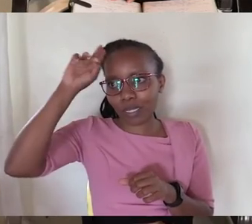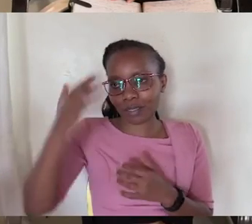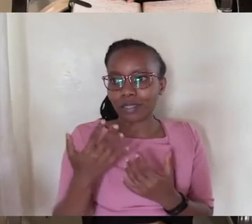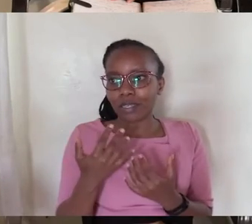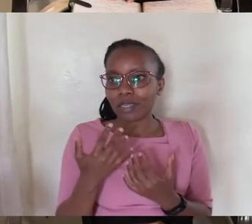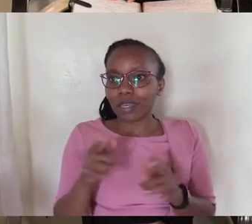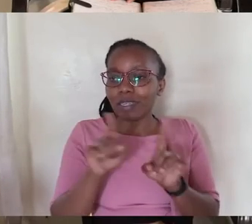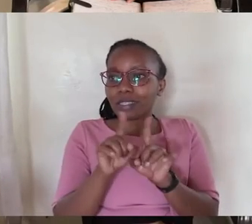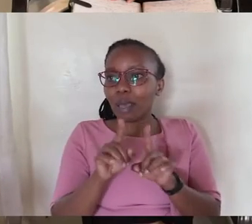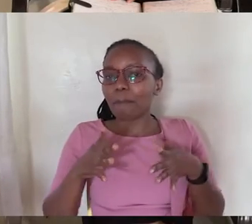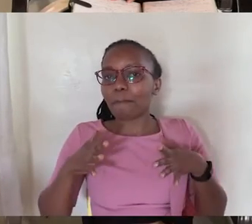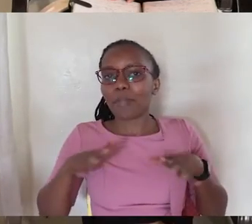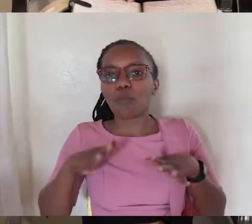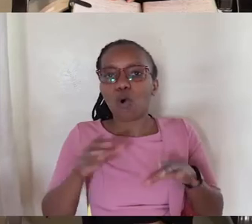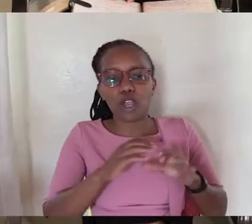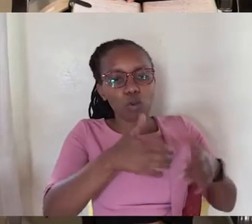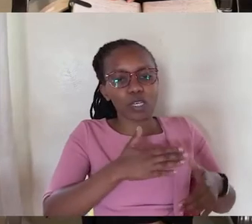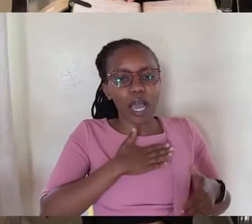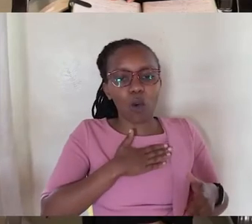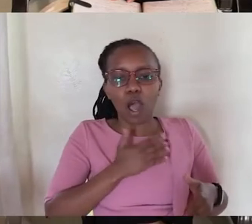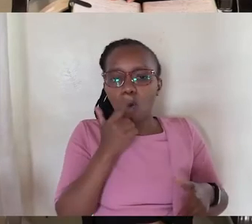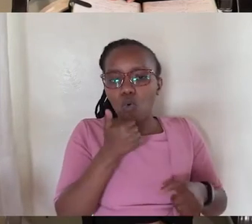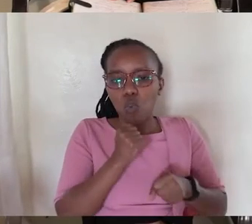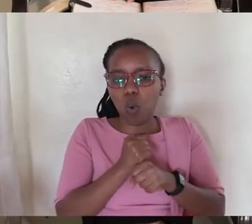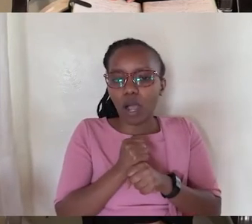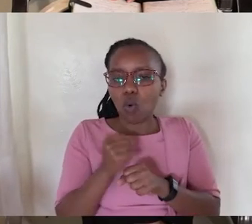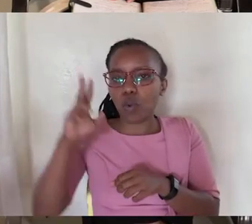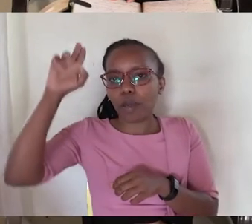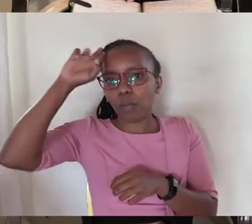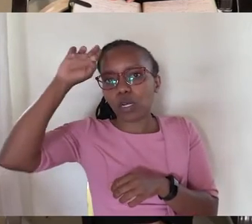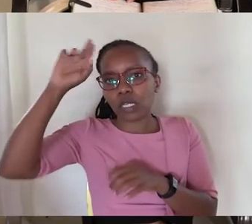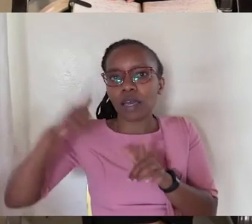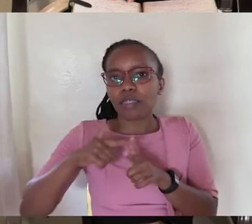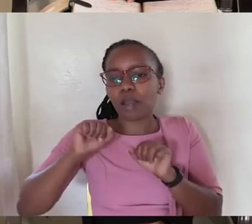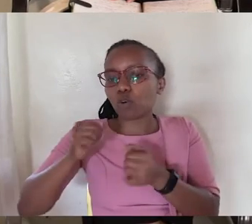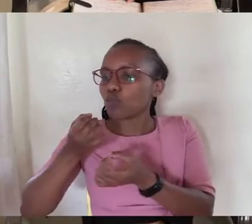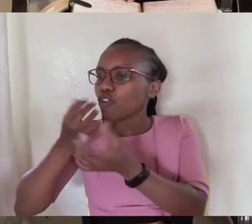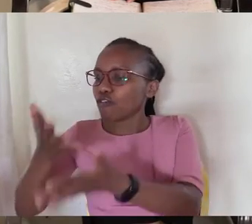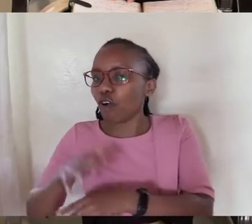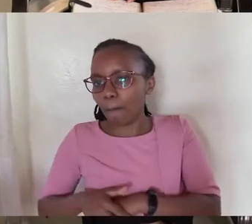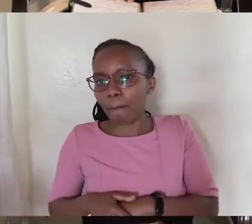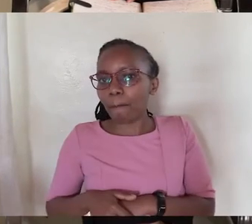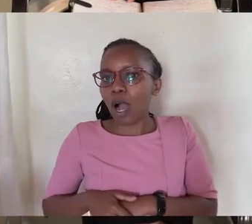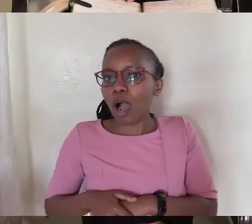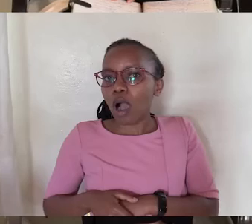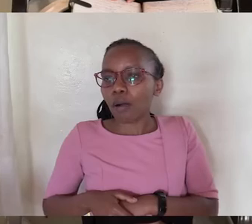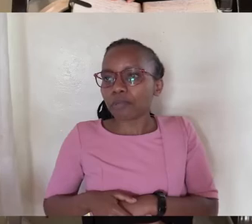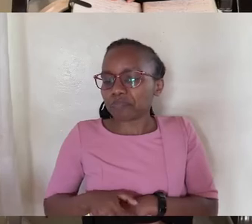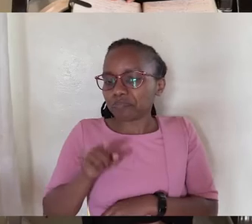informers within our own communities who work with cops. That are able to inform on you that this one went and filled